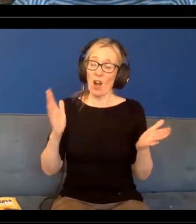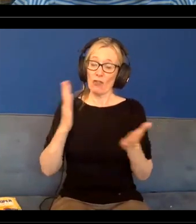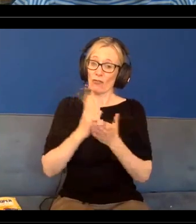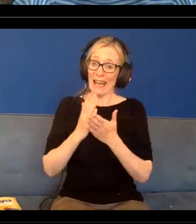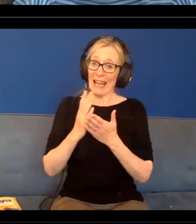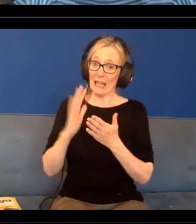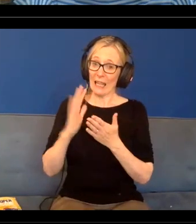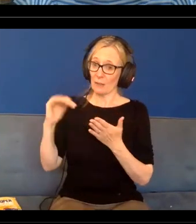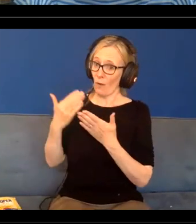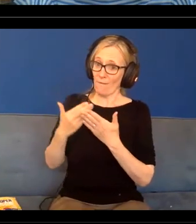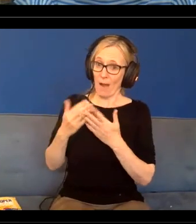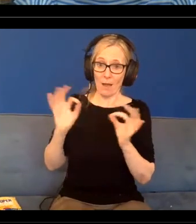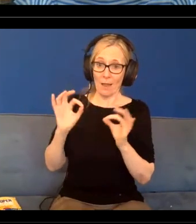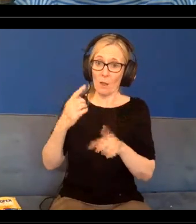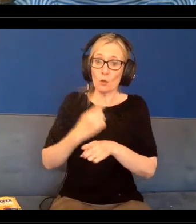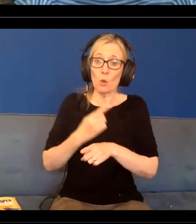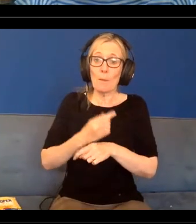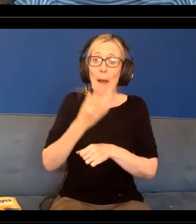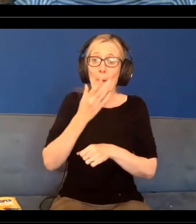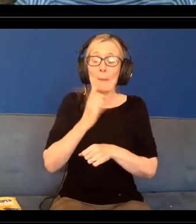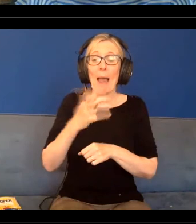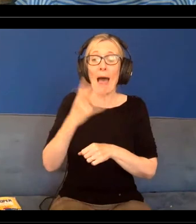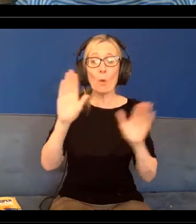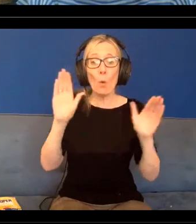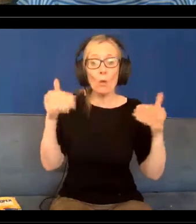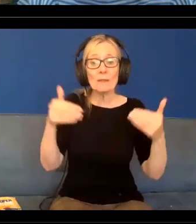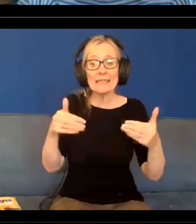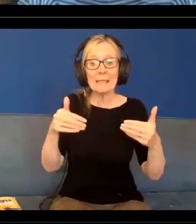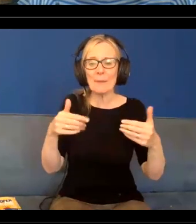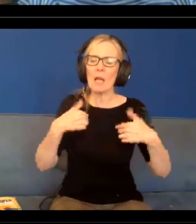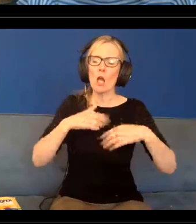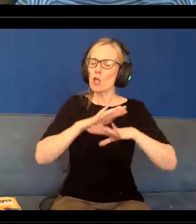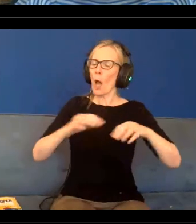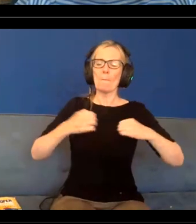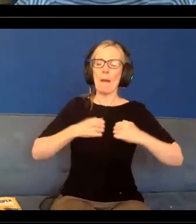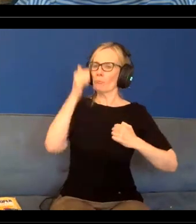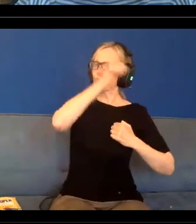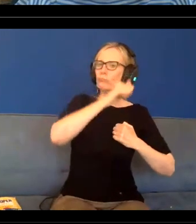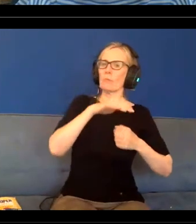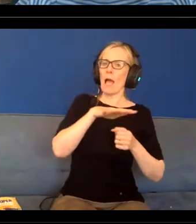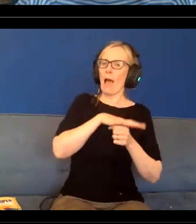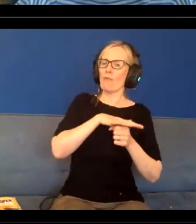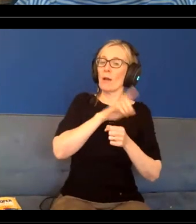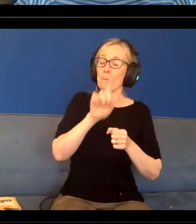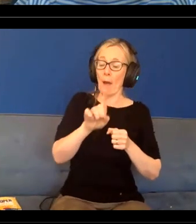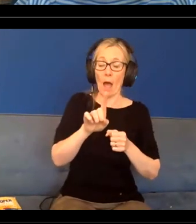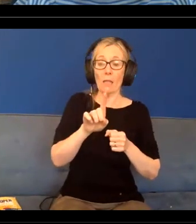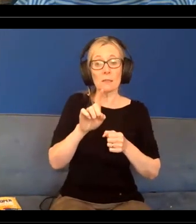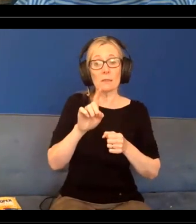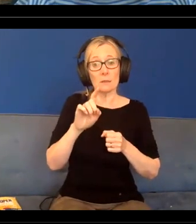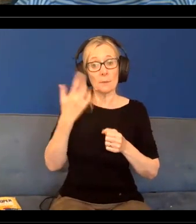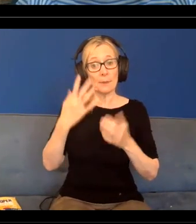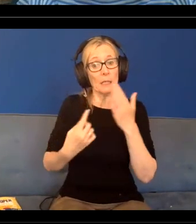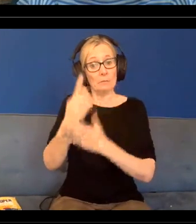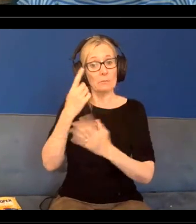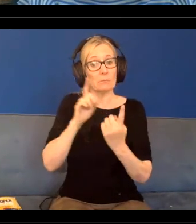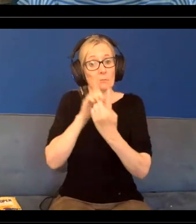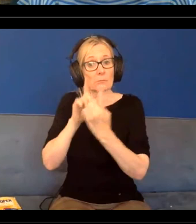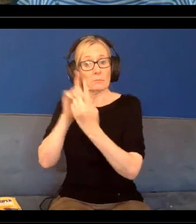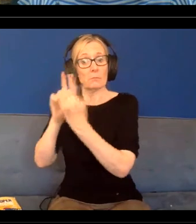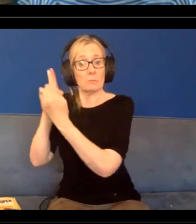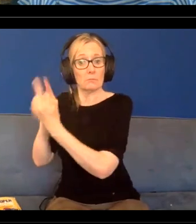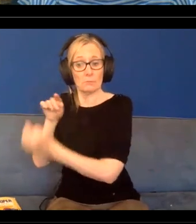about people with autism, and that's certainly not one of my areas of expertise, but it is something that we've come across more and more within our